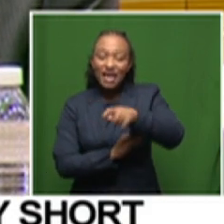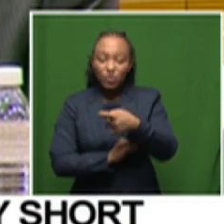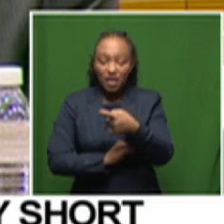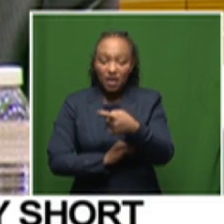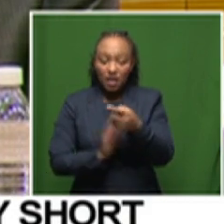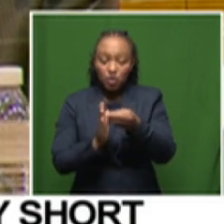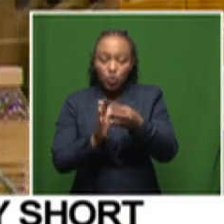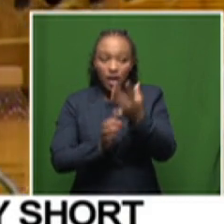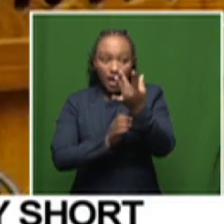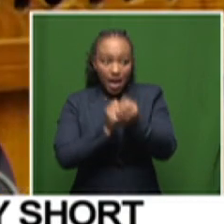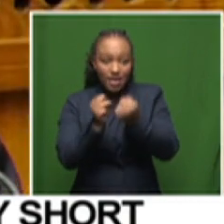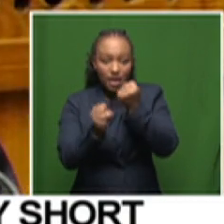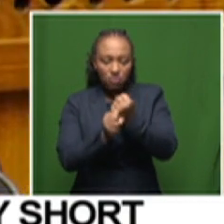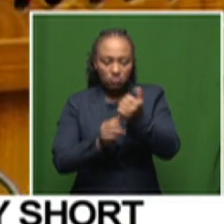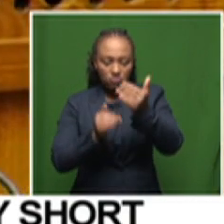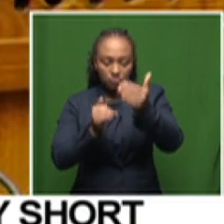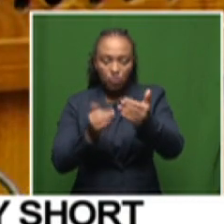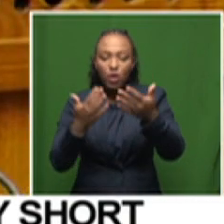when completed.